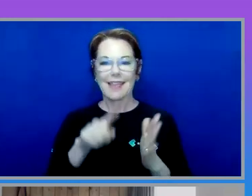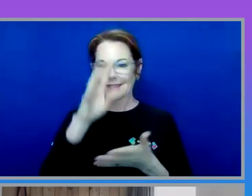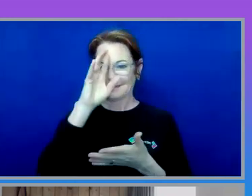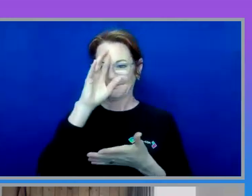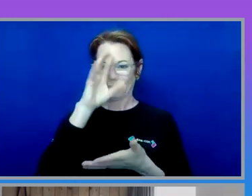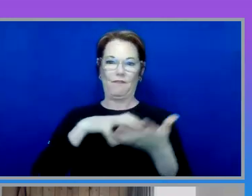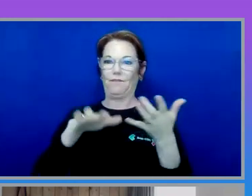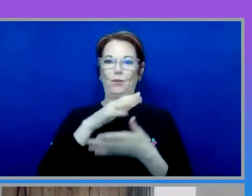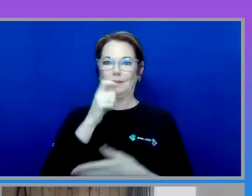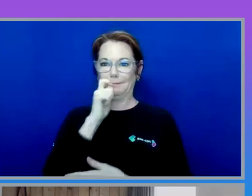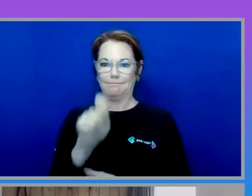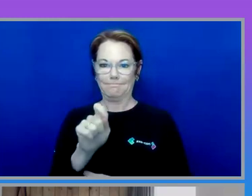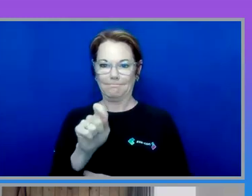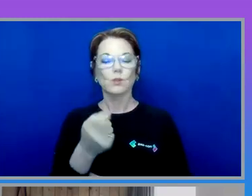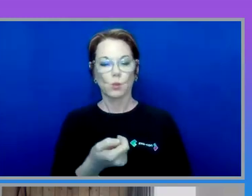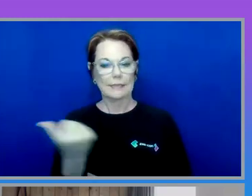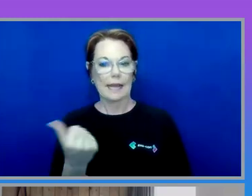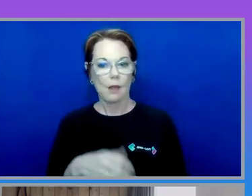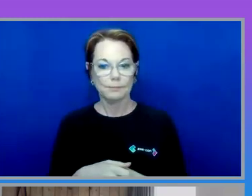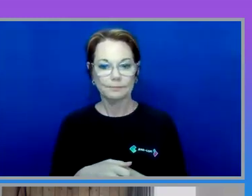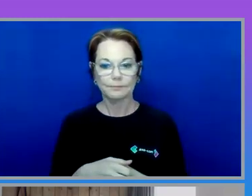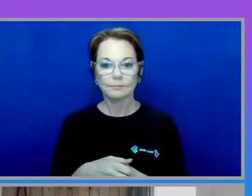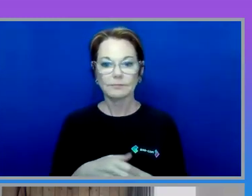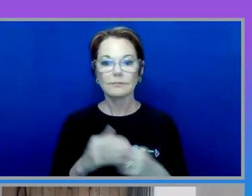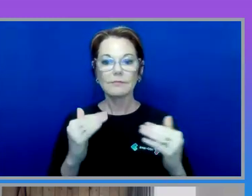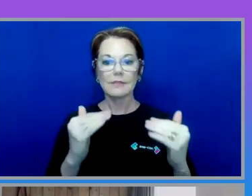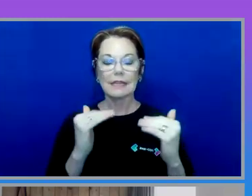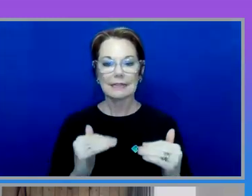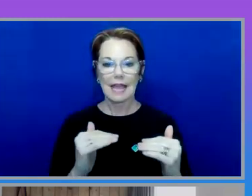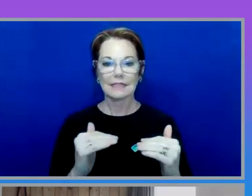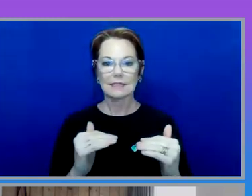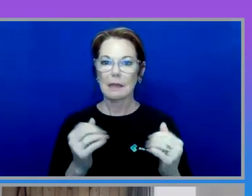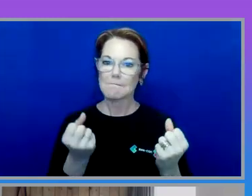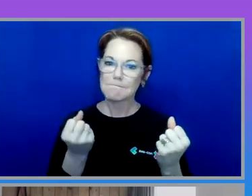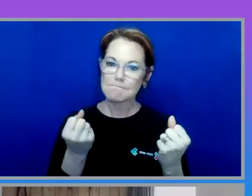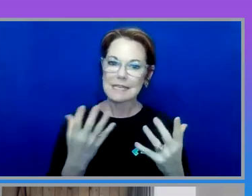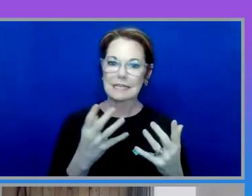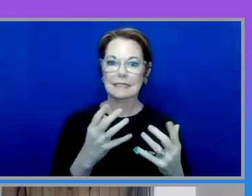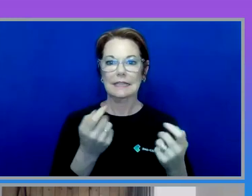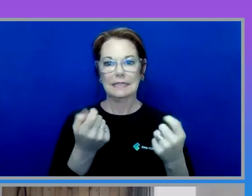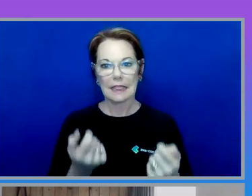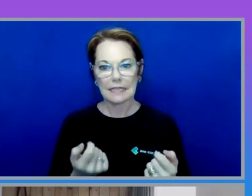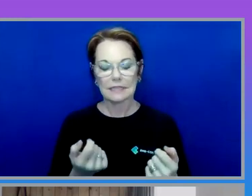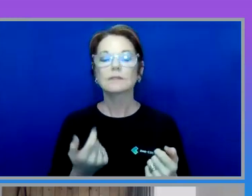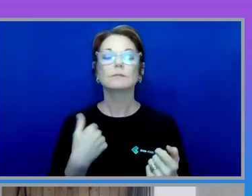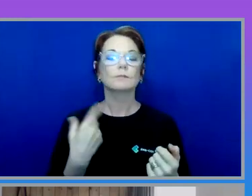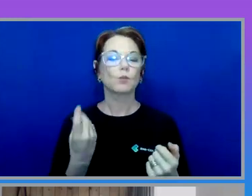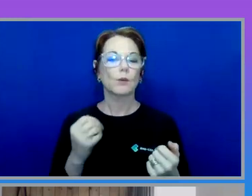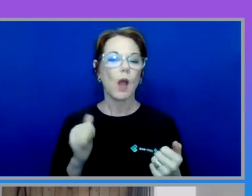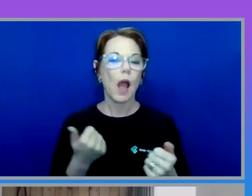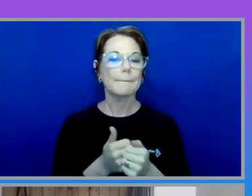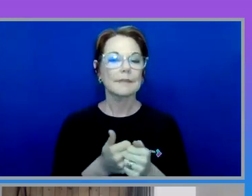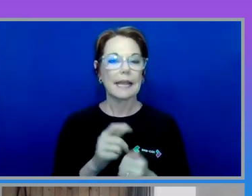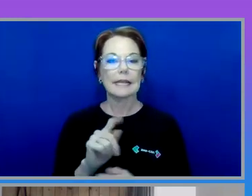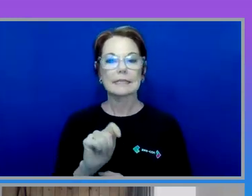general. So we're taking it out. And next, we have too many deletes. So we're going to update the text of